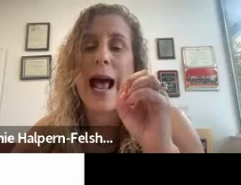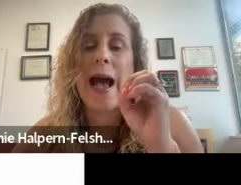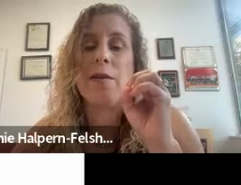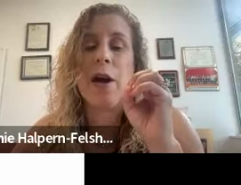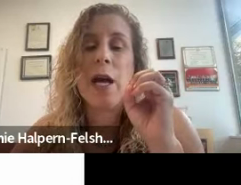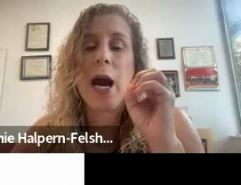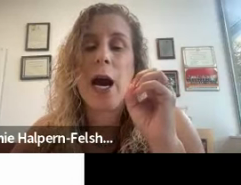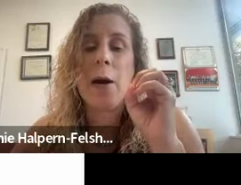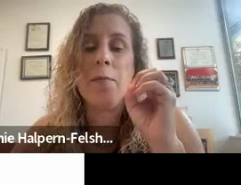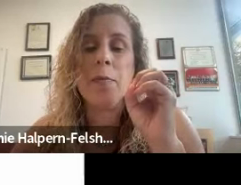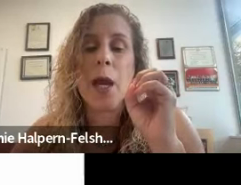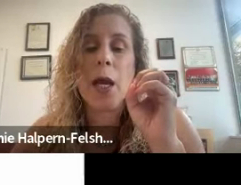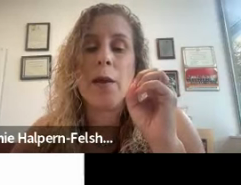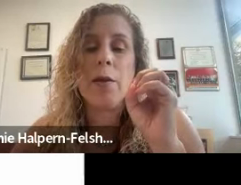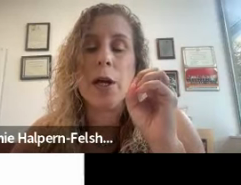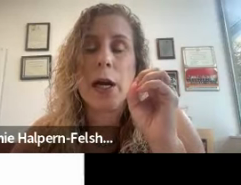ones that have